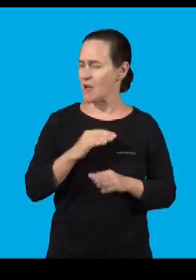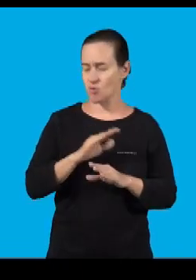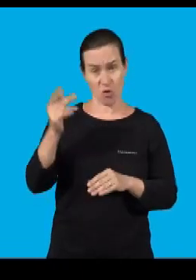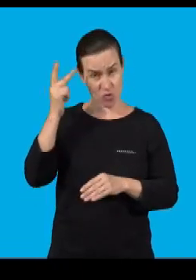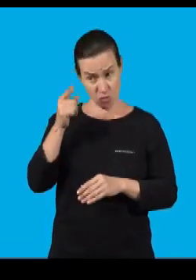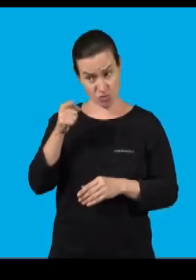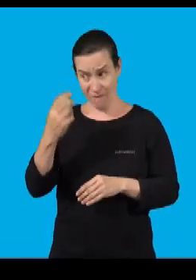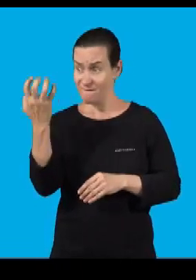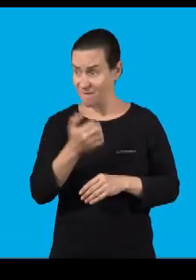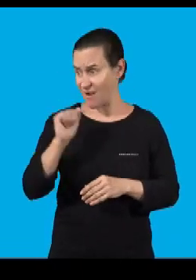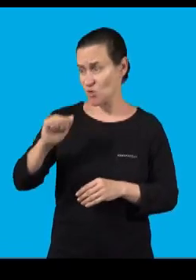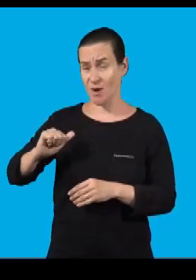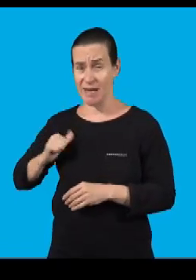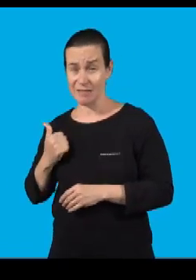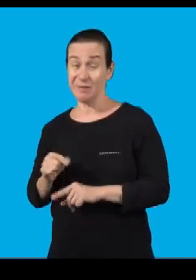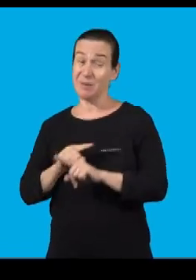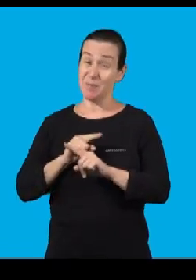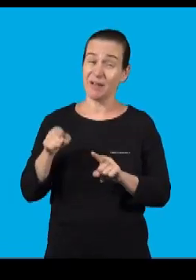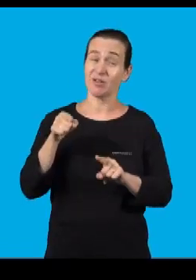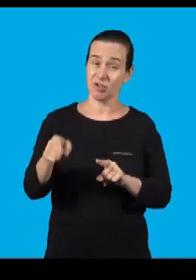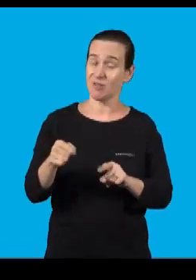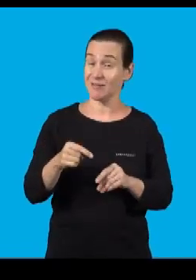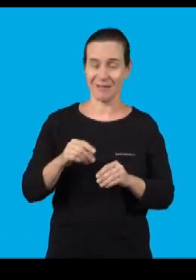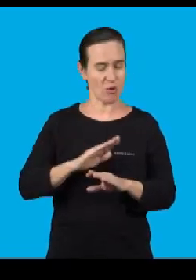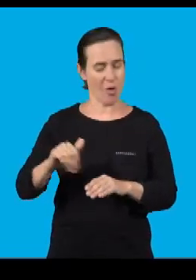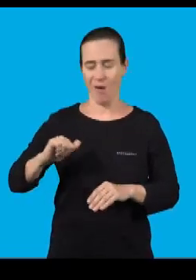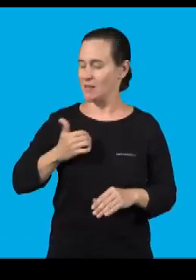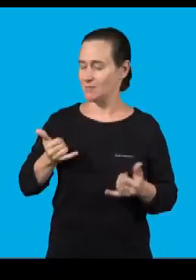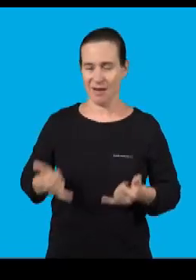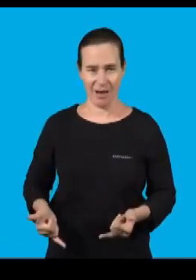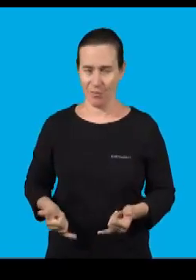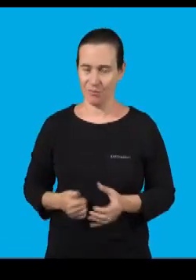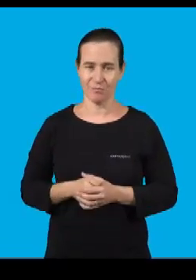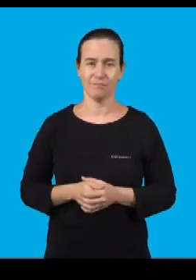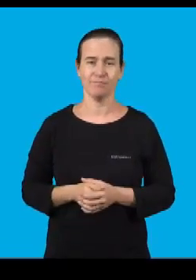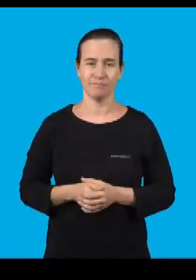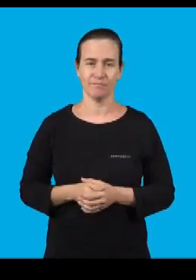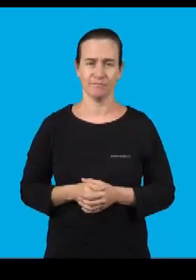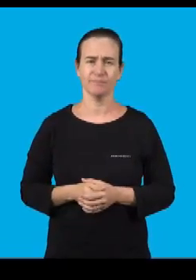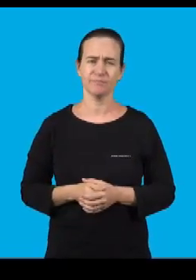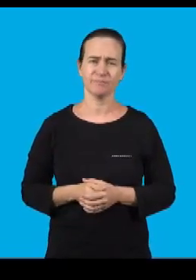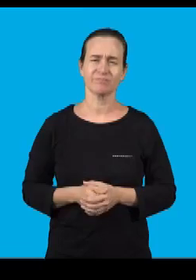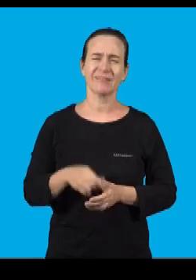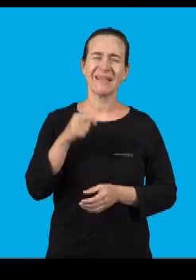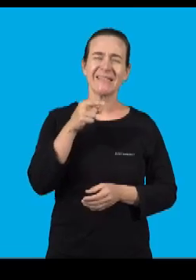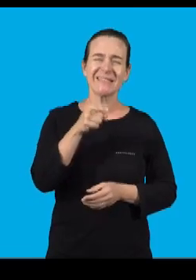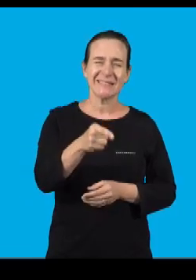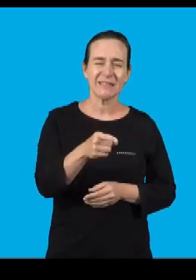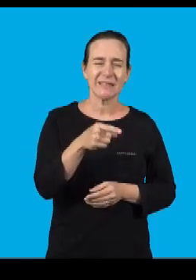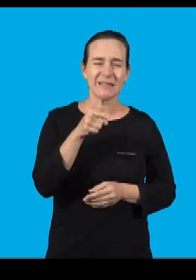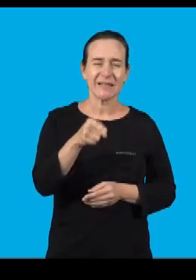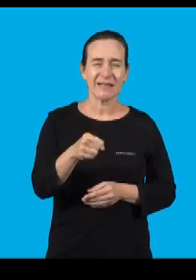know if she ever found a husband, but she has no husband now. So what